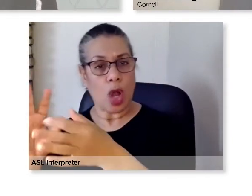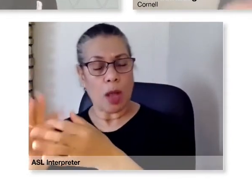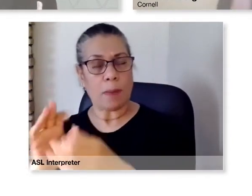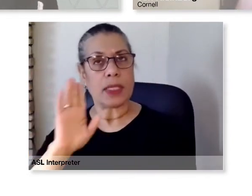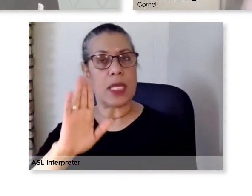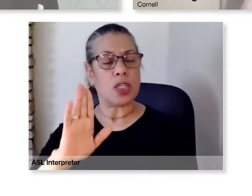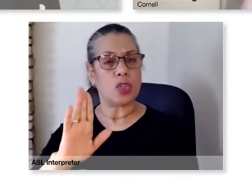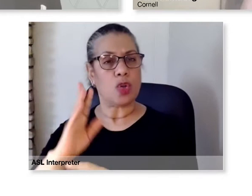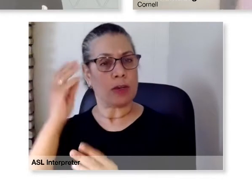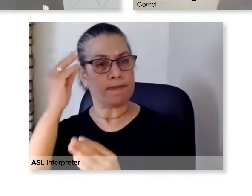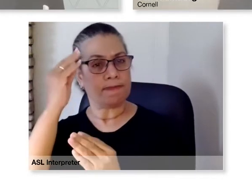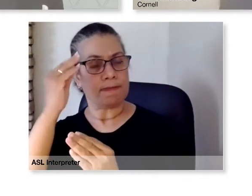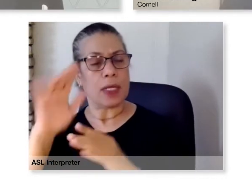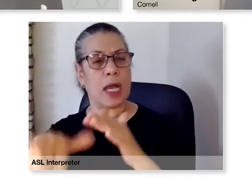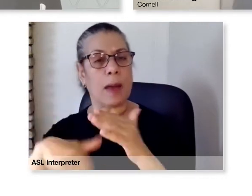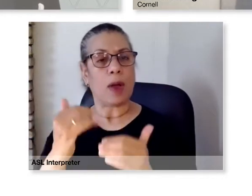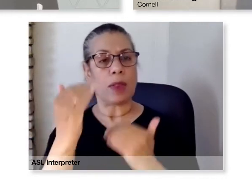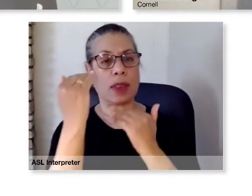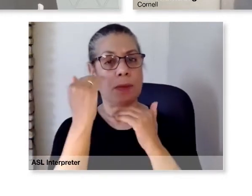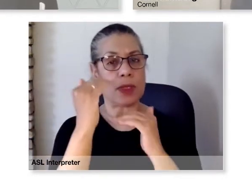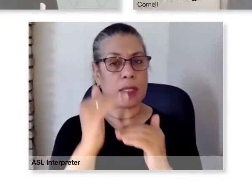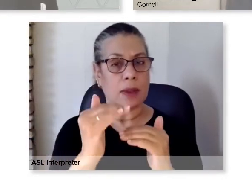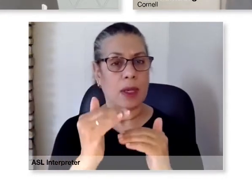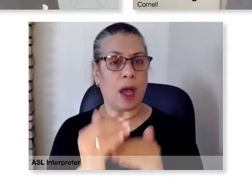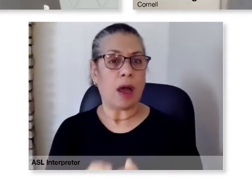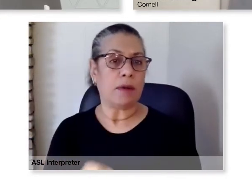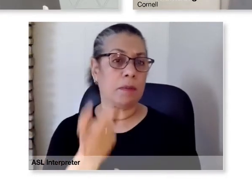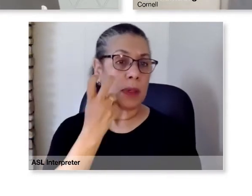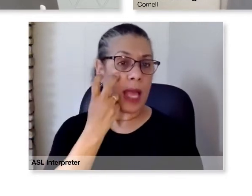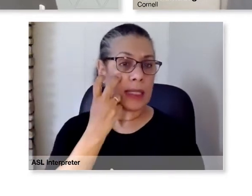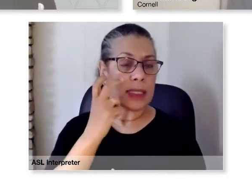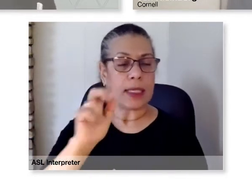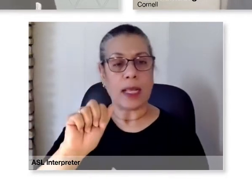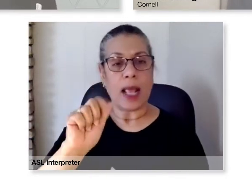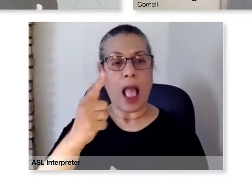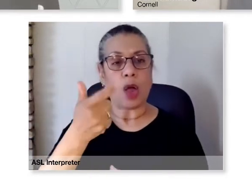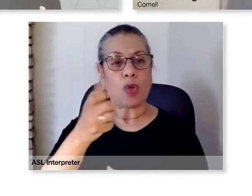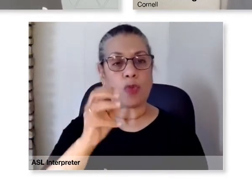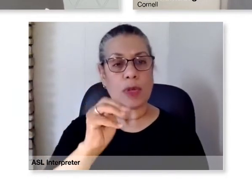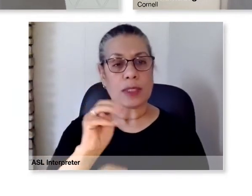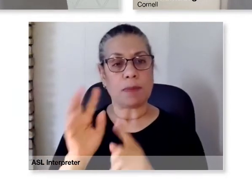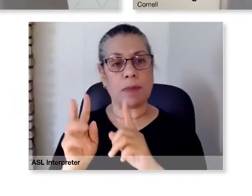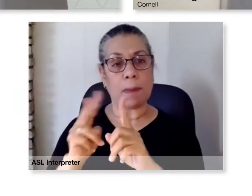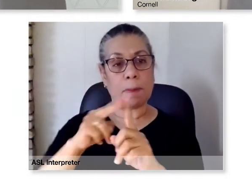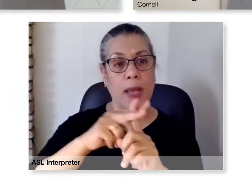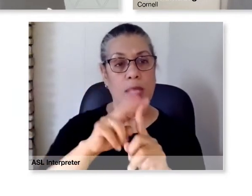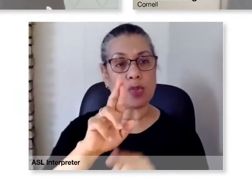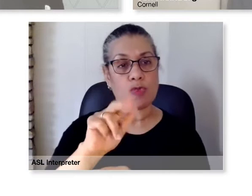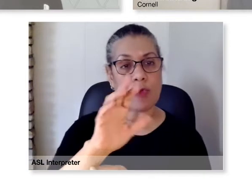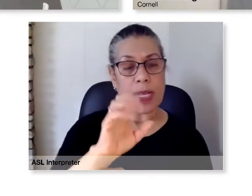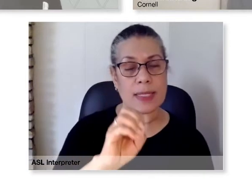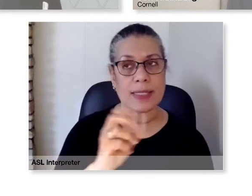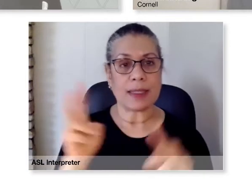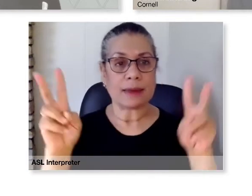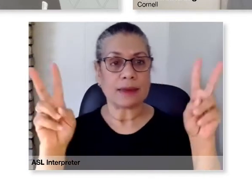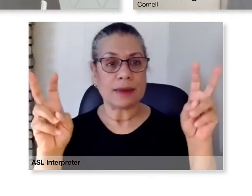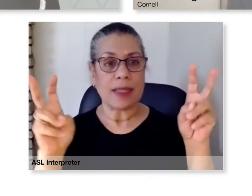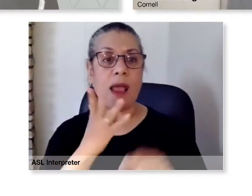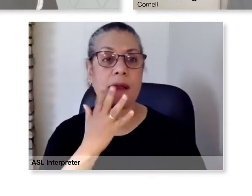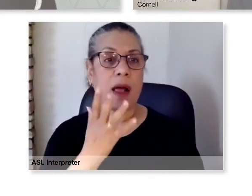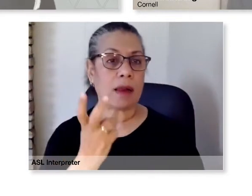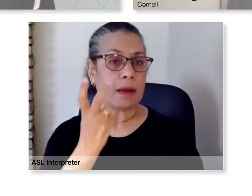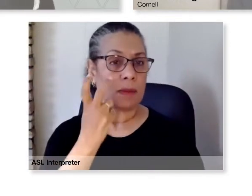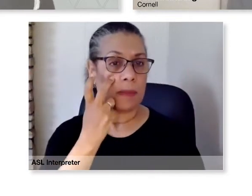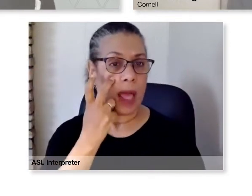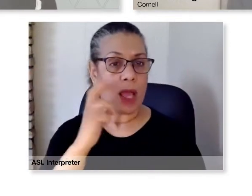about the limitations of blinding algorithms to race and the notion of colorblind racism